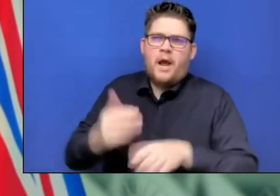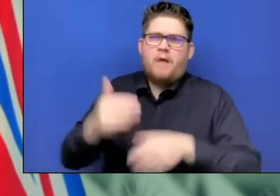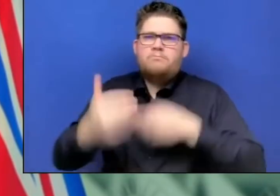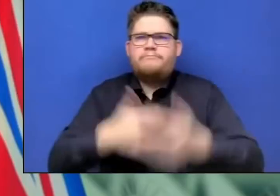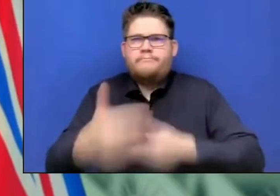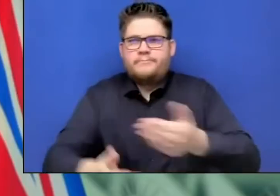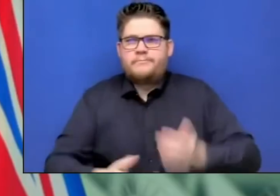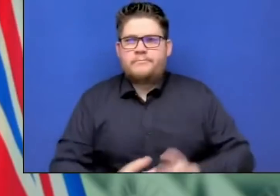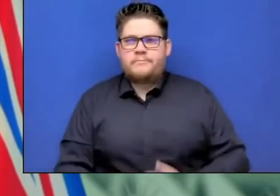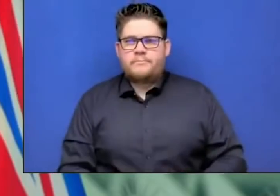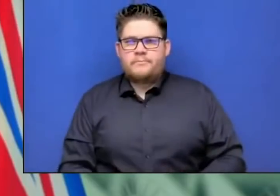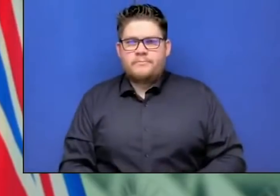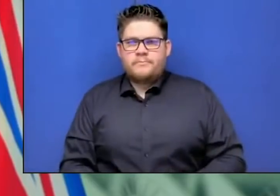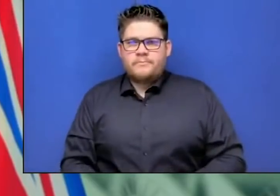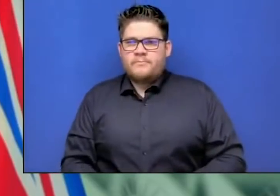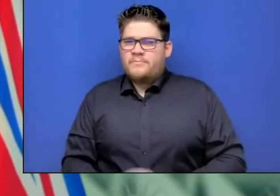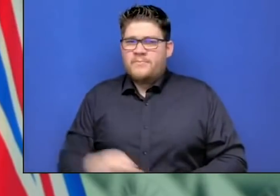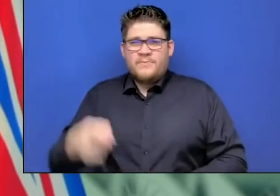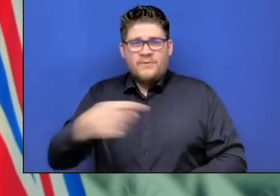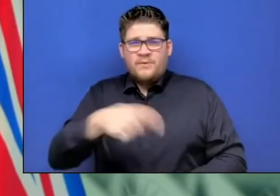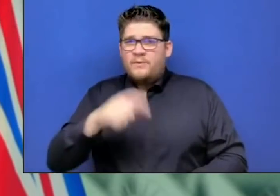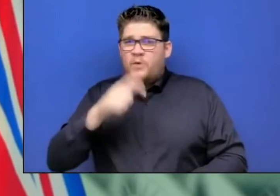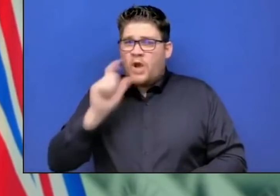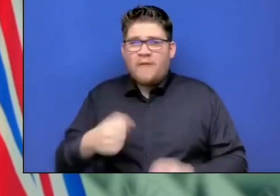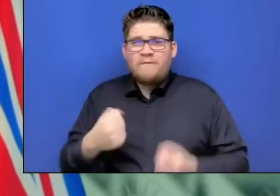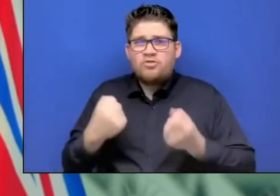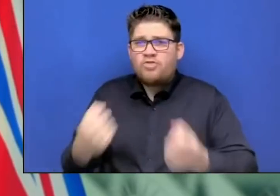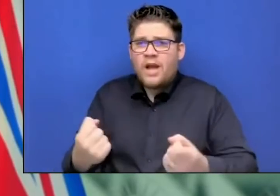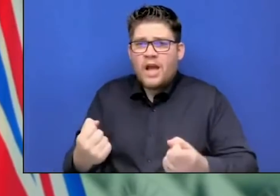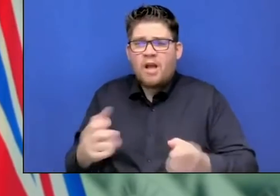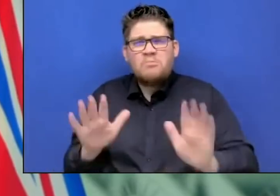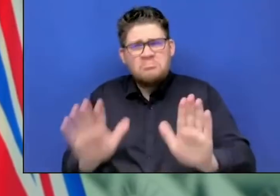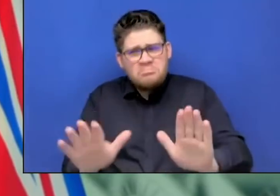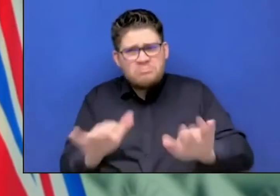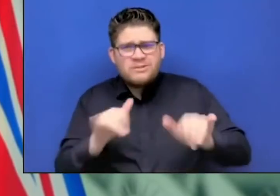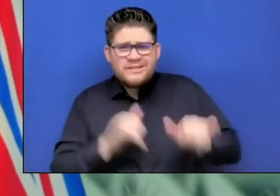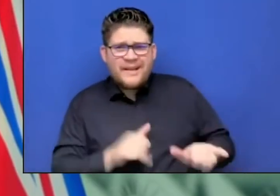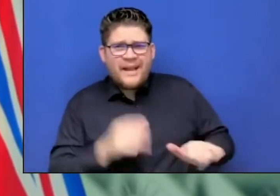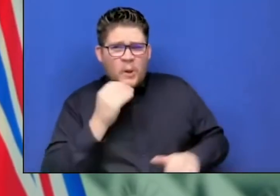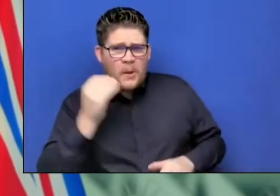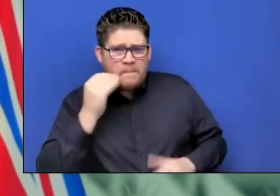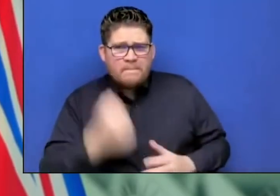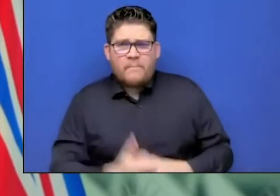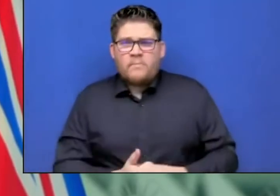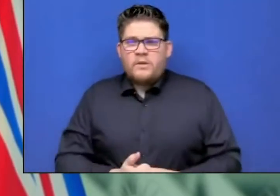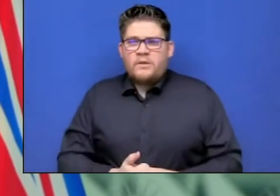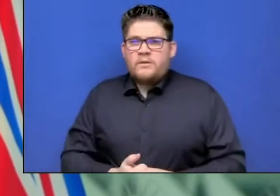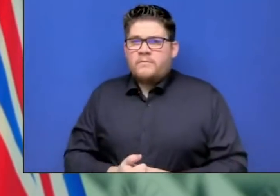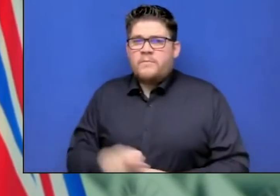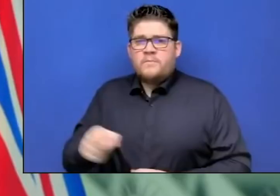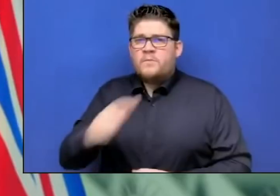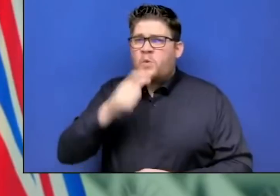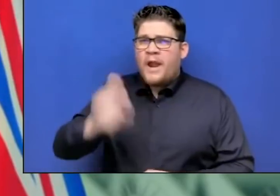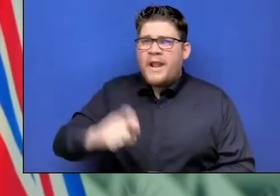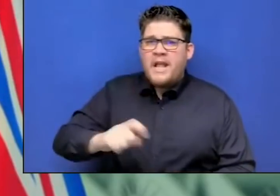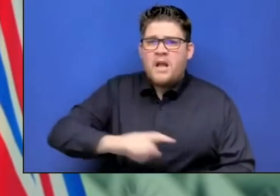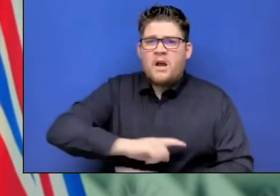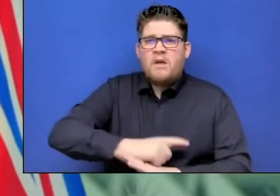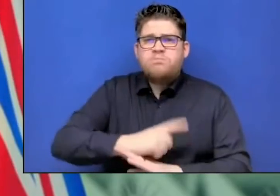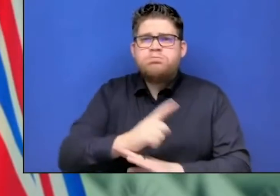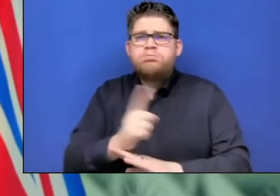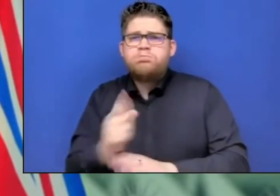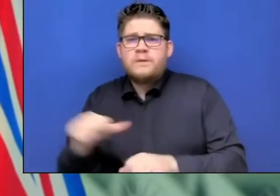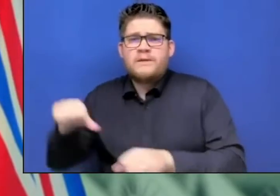if you don't have to be on the road, don't drive. If you only need a quarter tank of gas, leave the rest for the person behind you. And if you can take